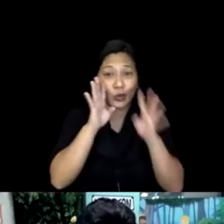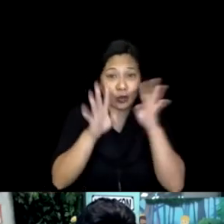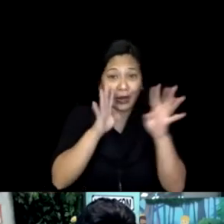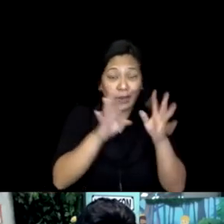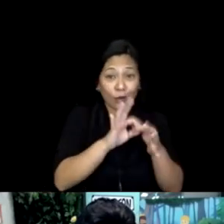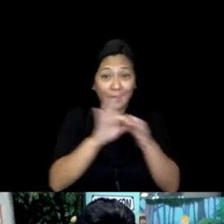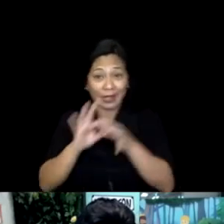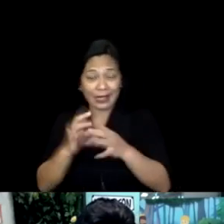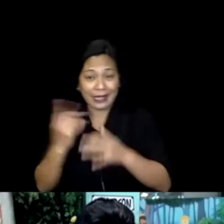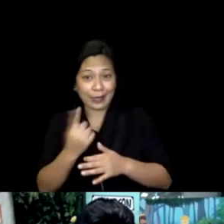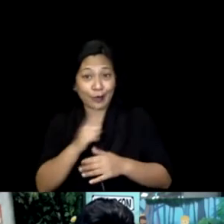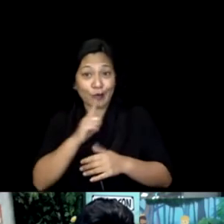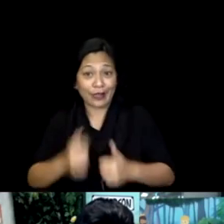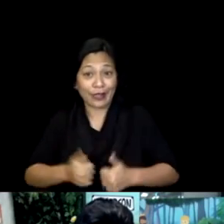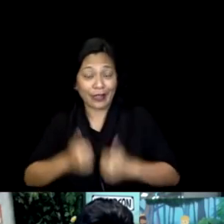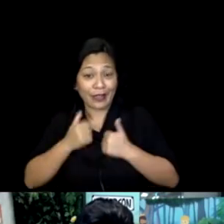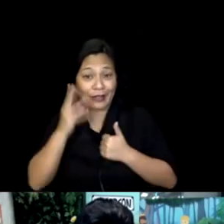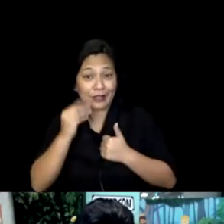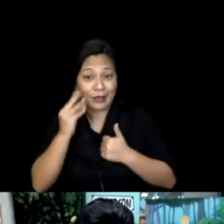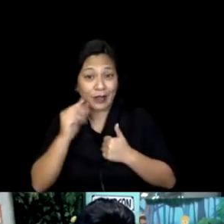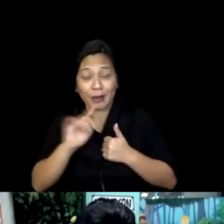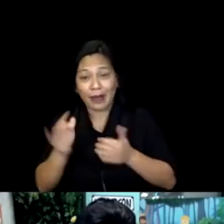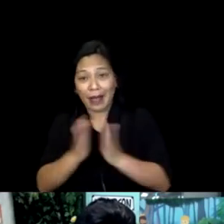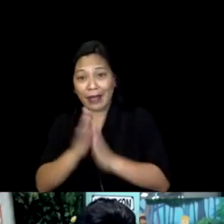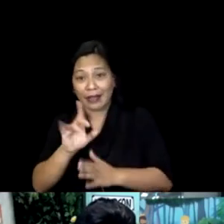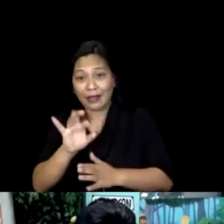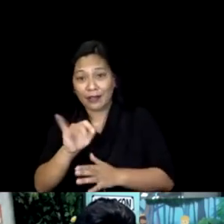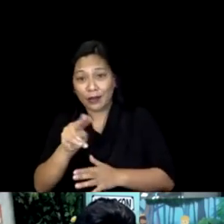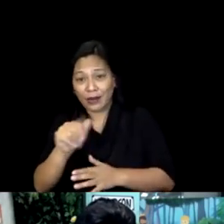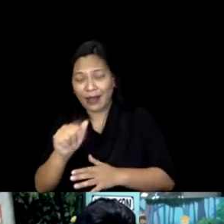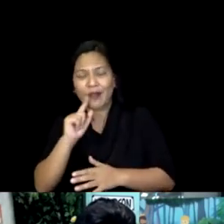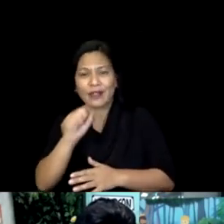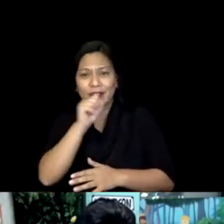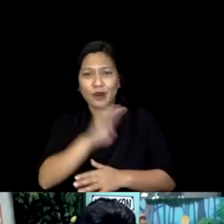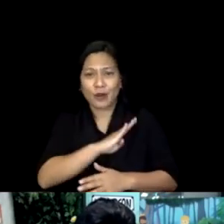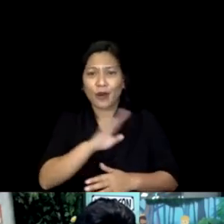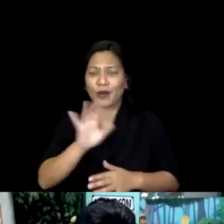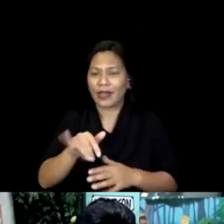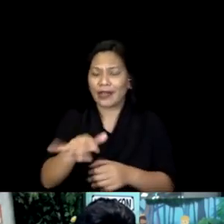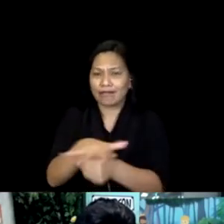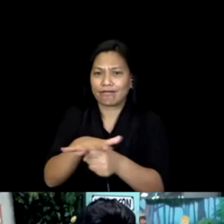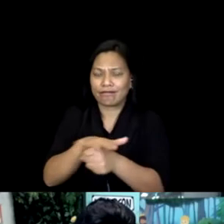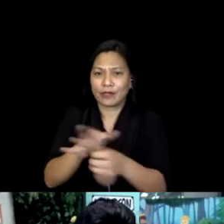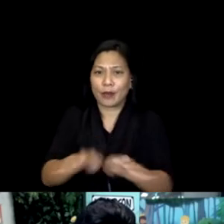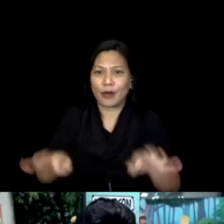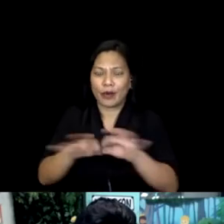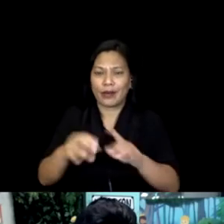to you. Selves, and I'd like to also invite Fiona to talk about it because Scarborough is so important there. But for me, it's